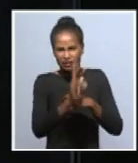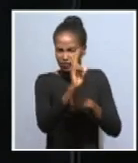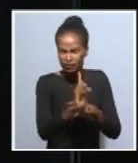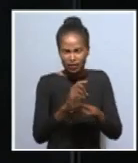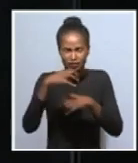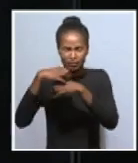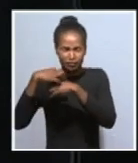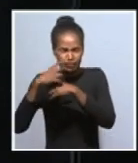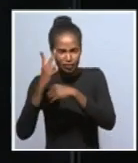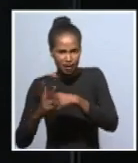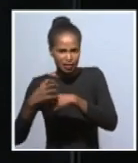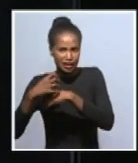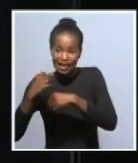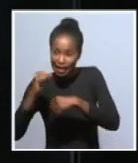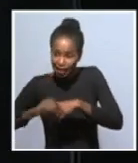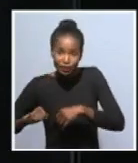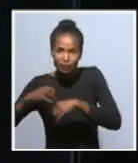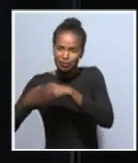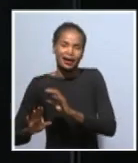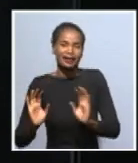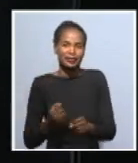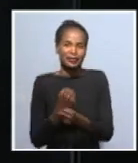unemployment rate was standing at 36 million.